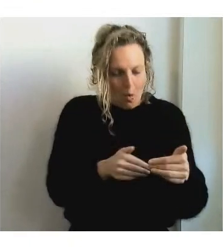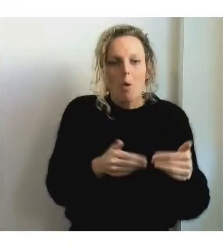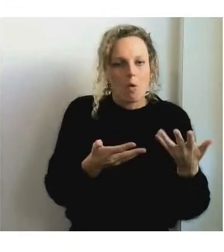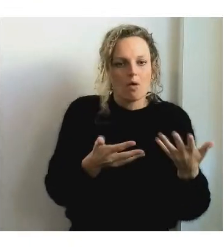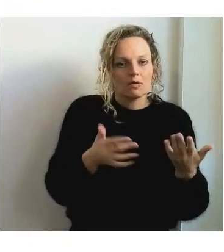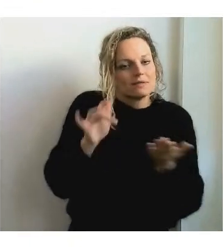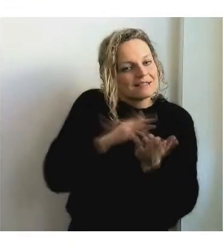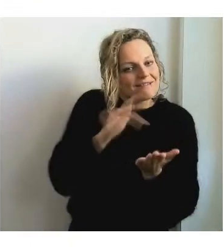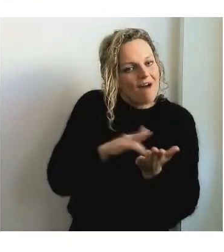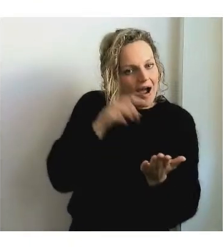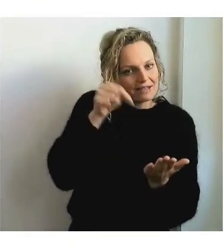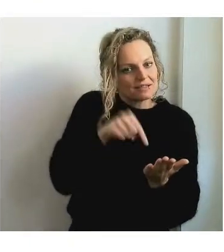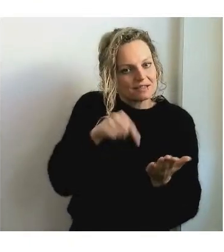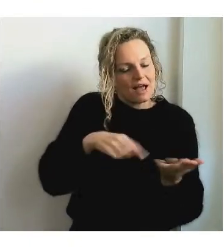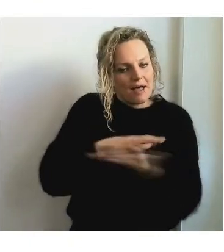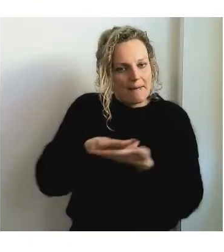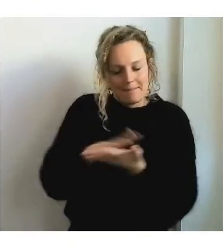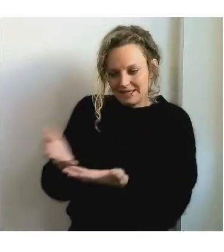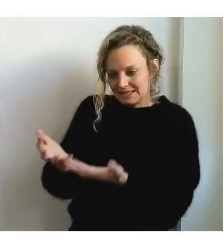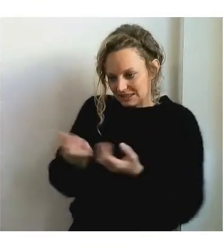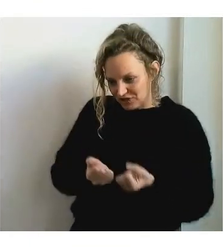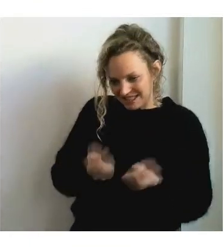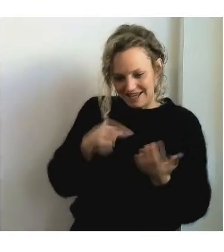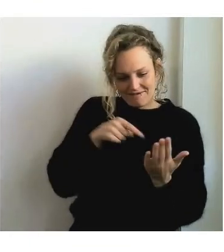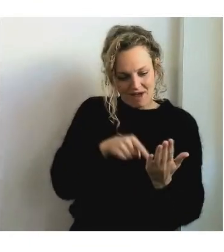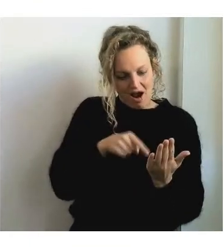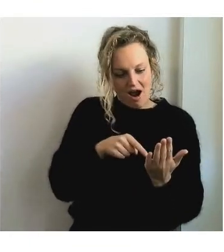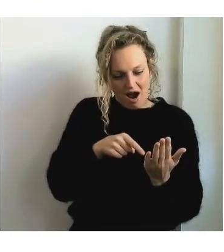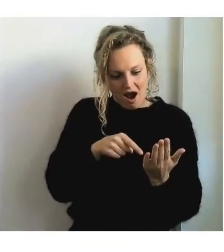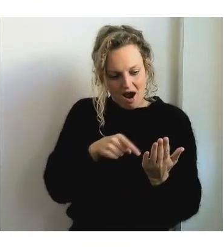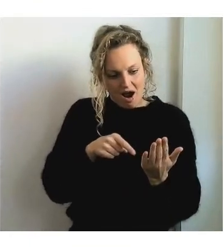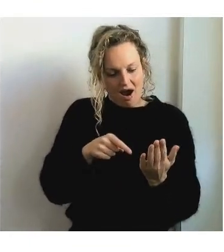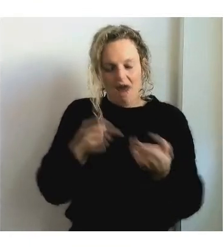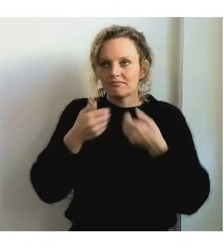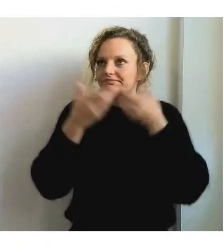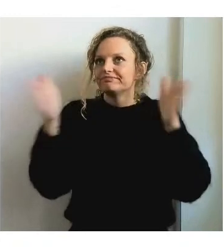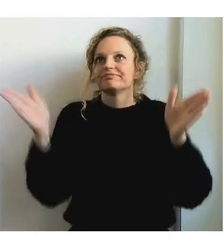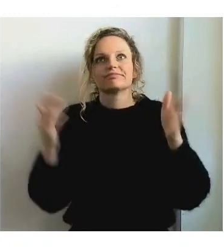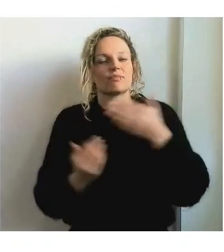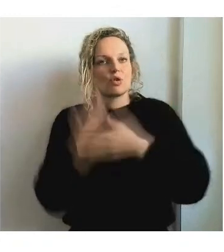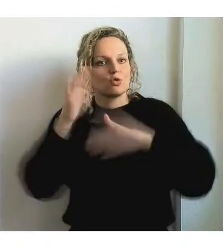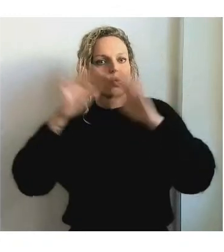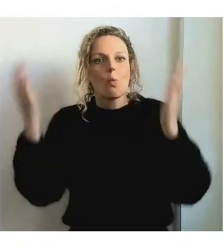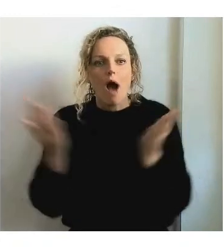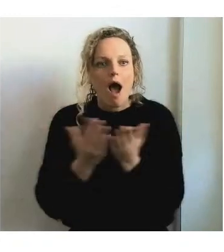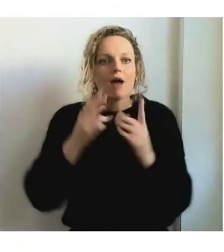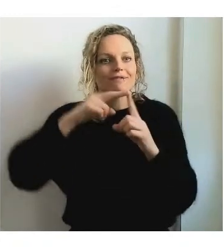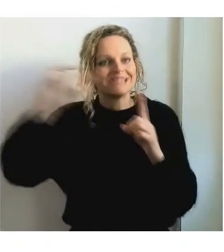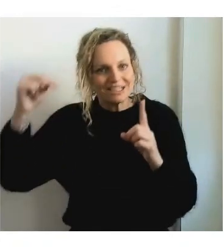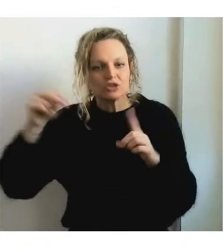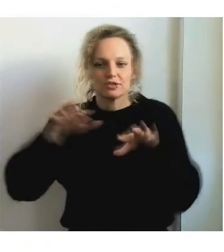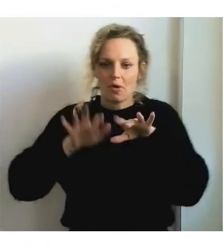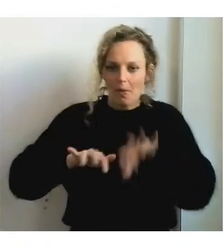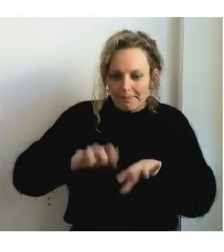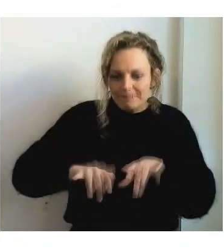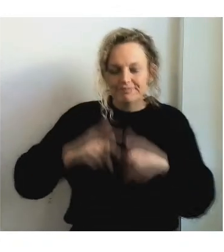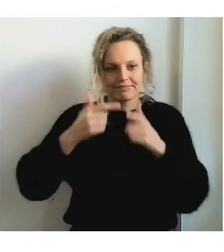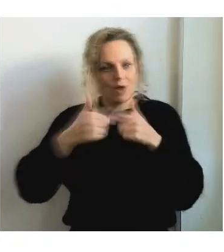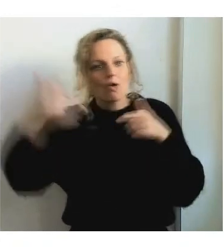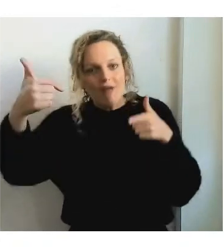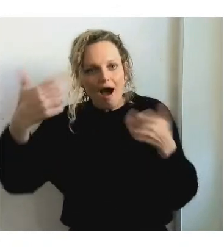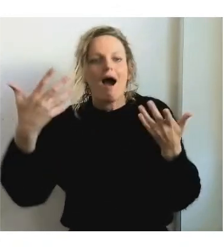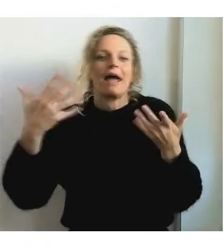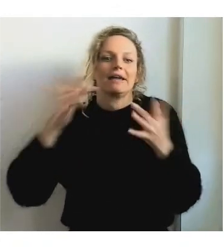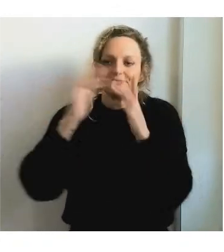being able to use digital, which people hadn't experienced before. So it is just that sense of we can